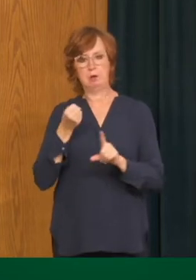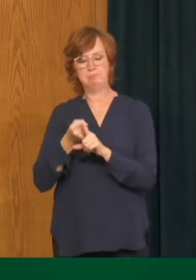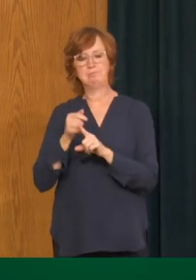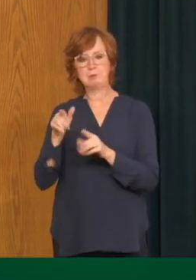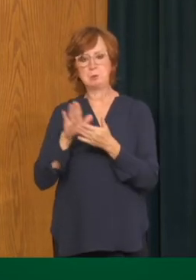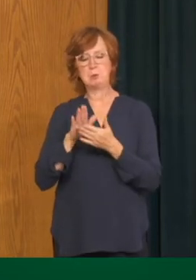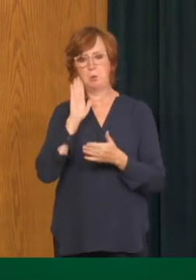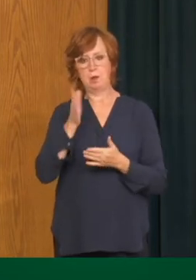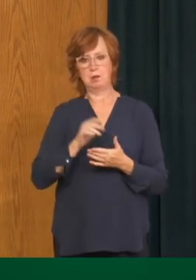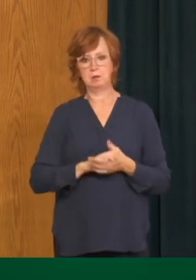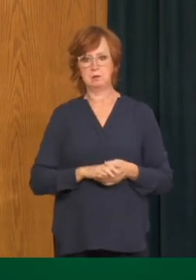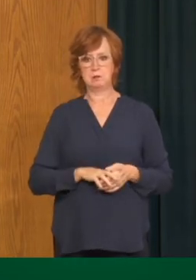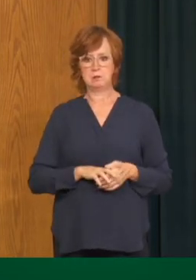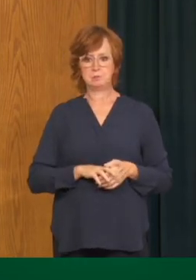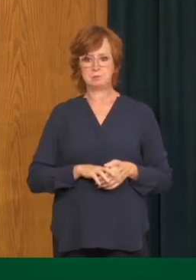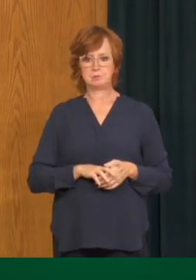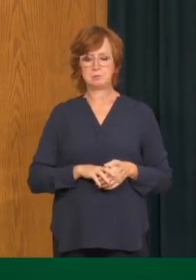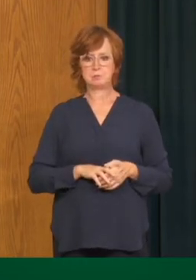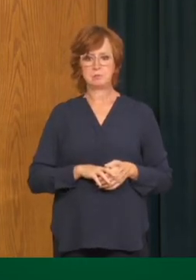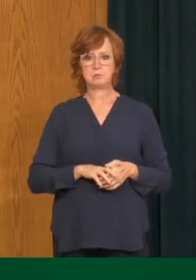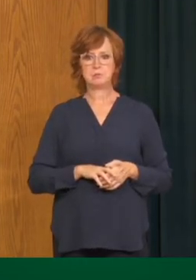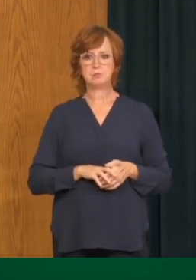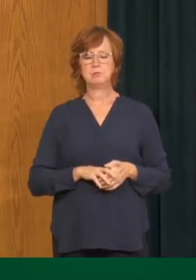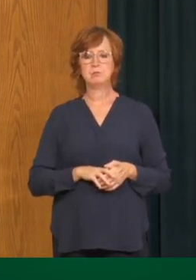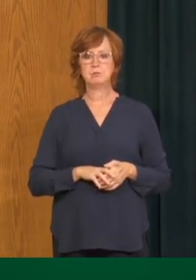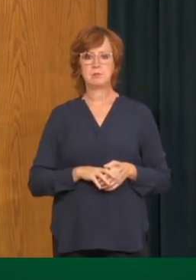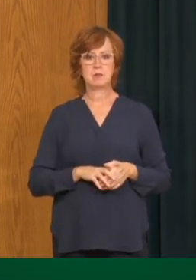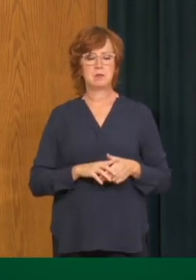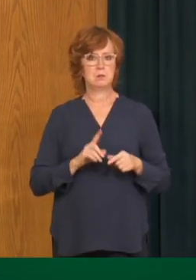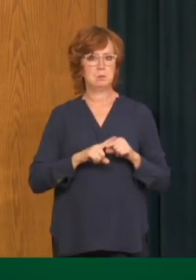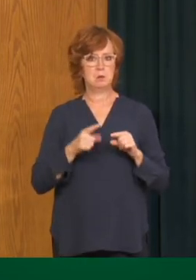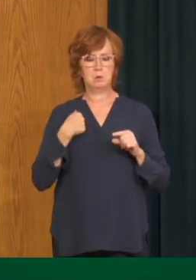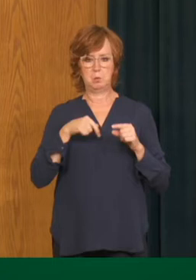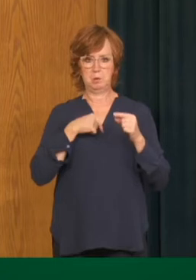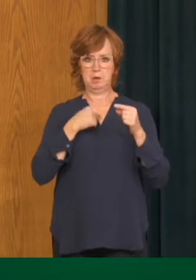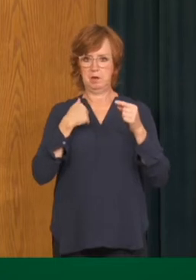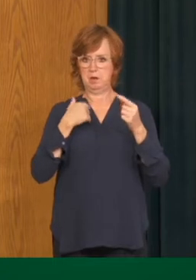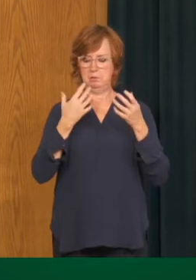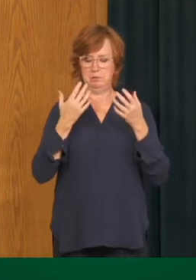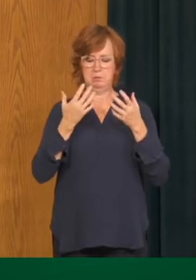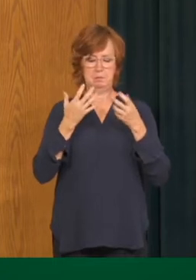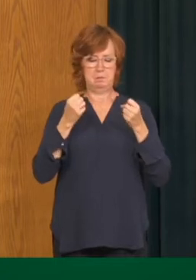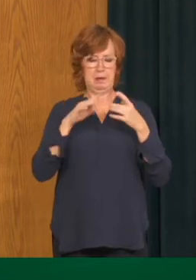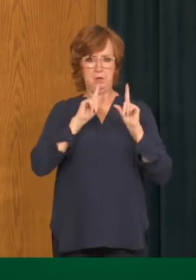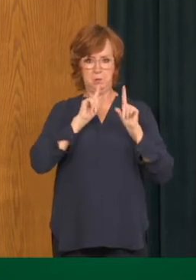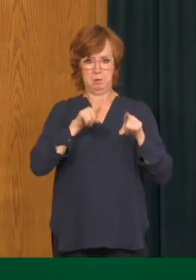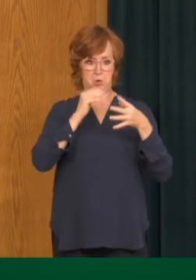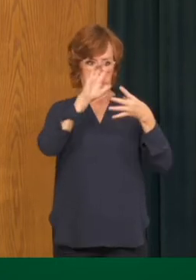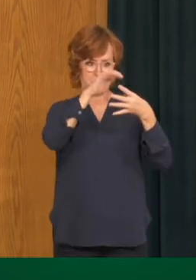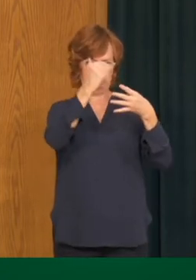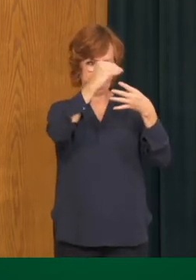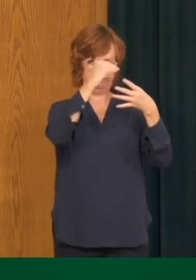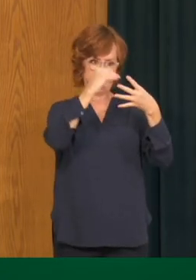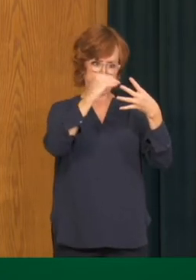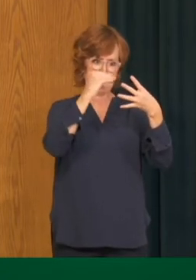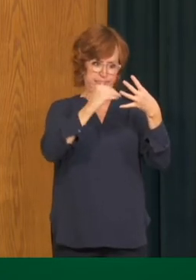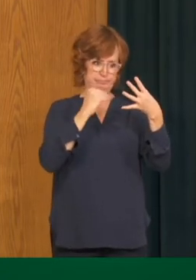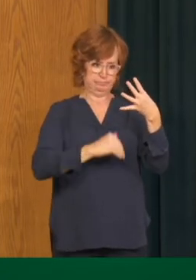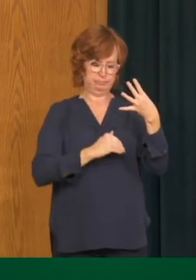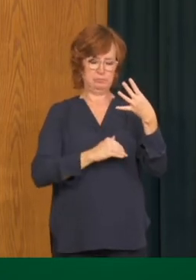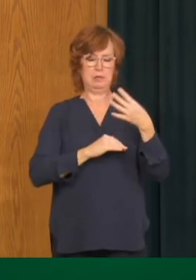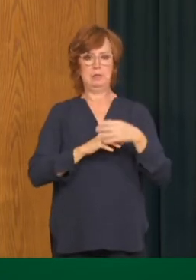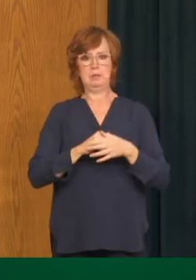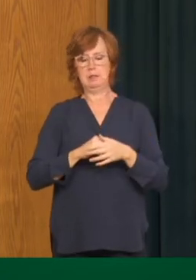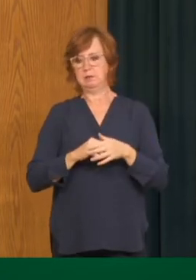But that advice keeps changing based on new information. And secondly, I think it is vital for us to